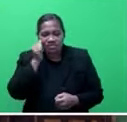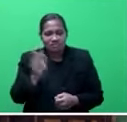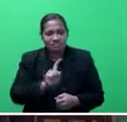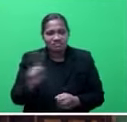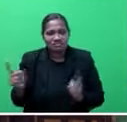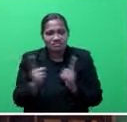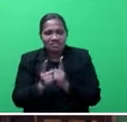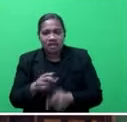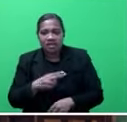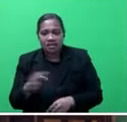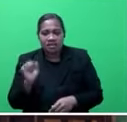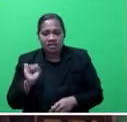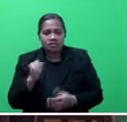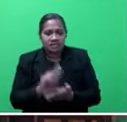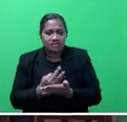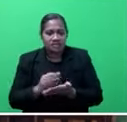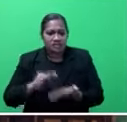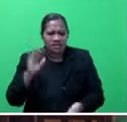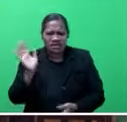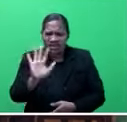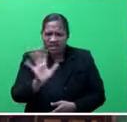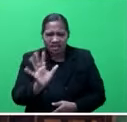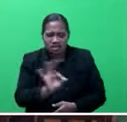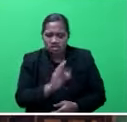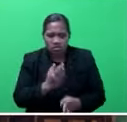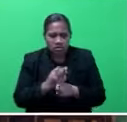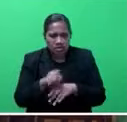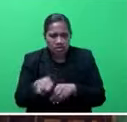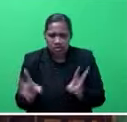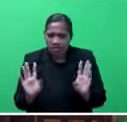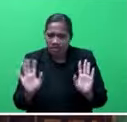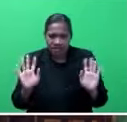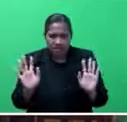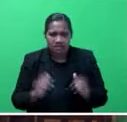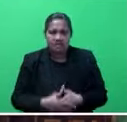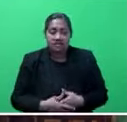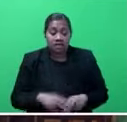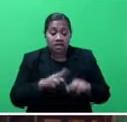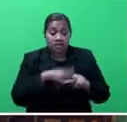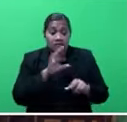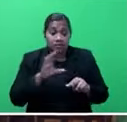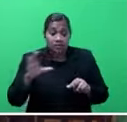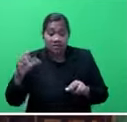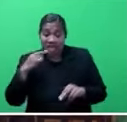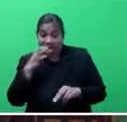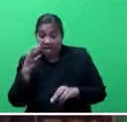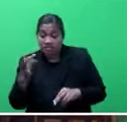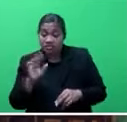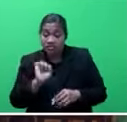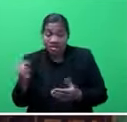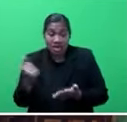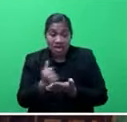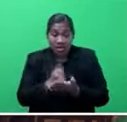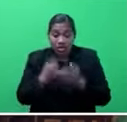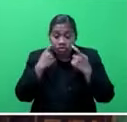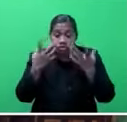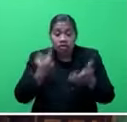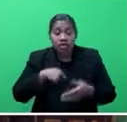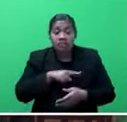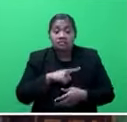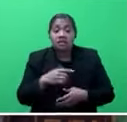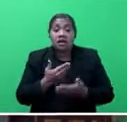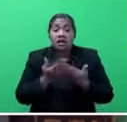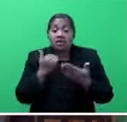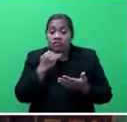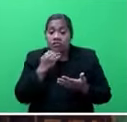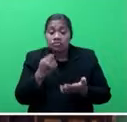then get their bus fare increased. System doesn't work that way. When FCCC asks them for their accounts, show us how much money you spend, how much